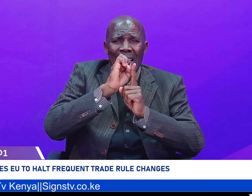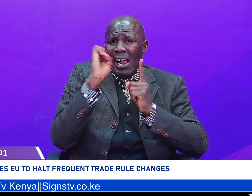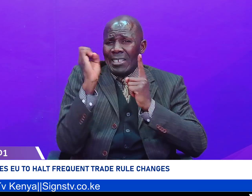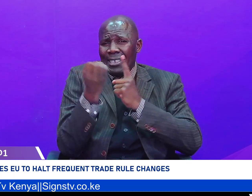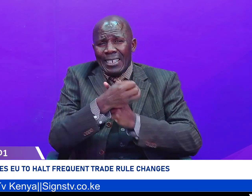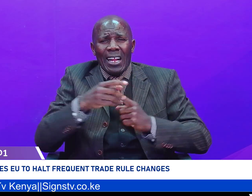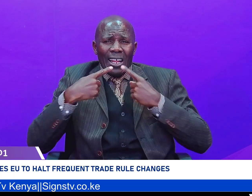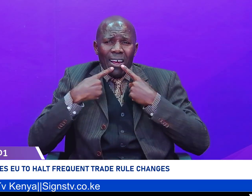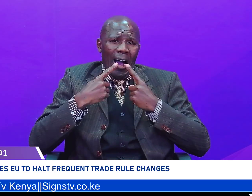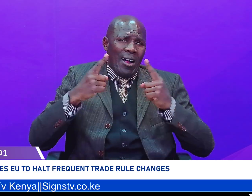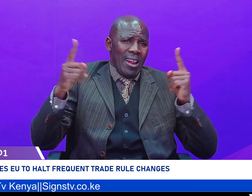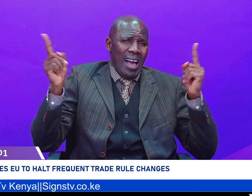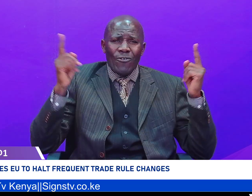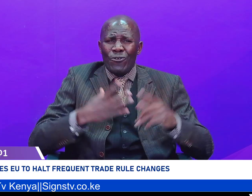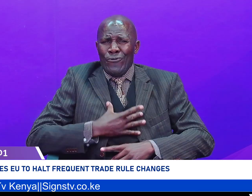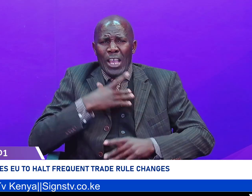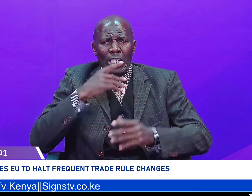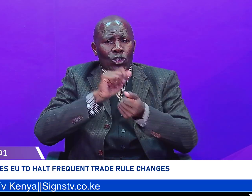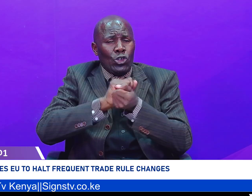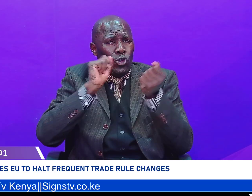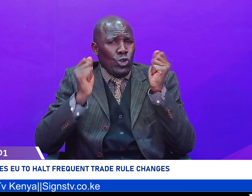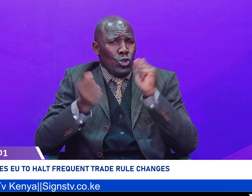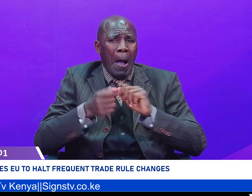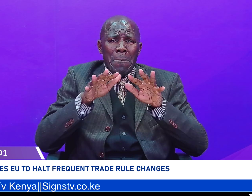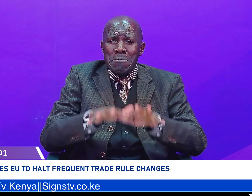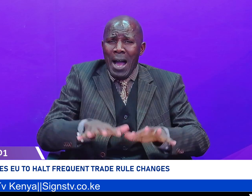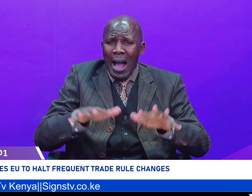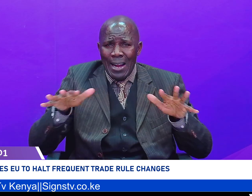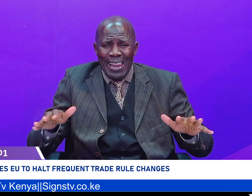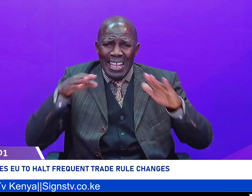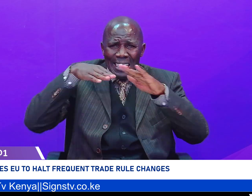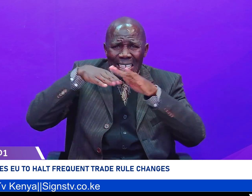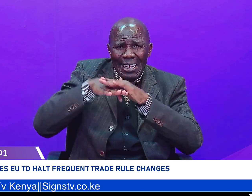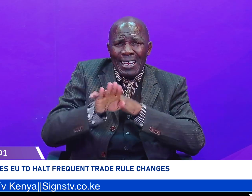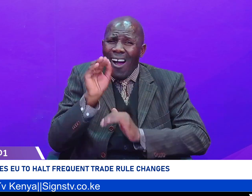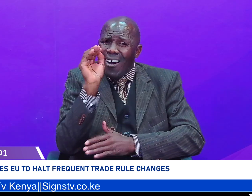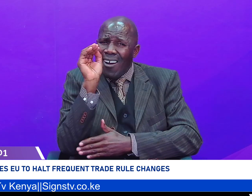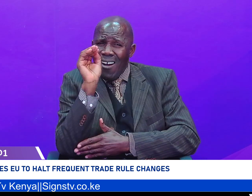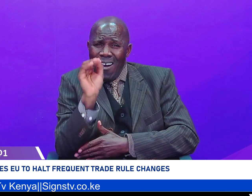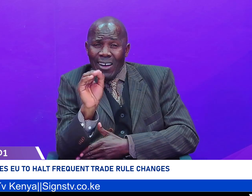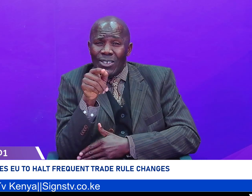trading environment, arguing that frequent changes to market entry